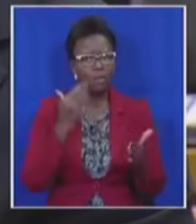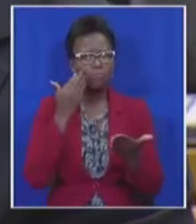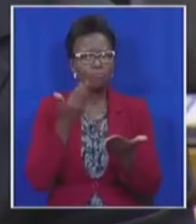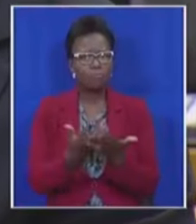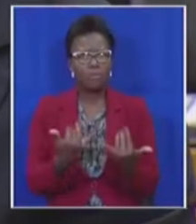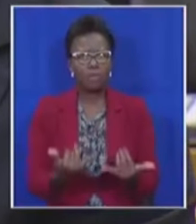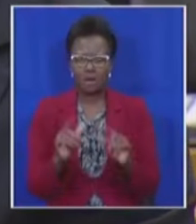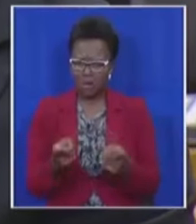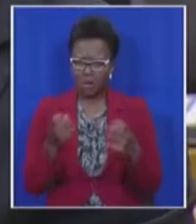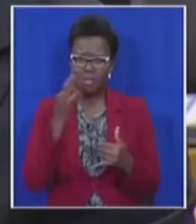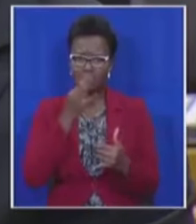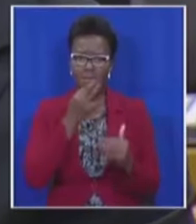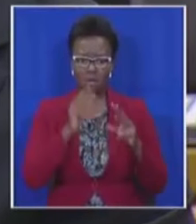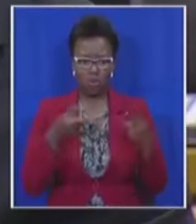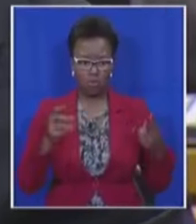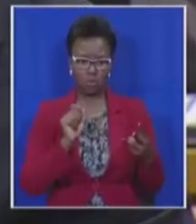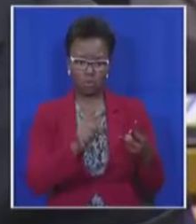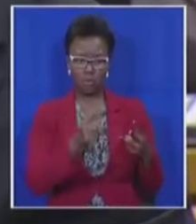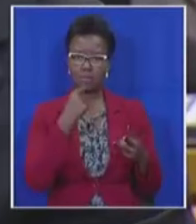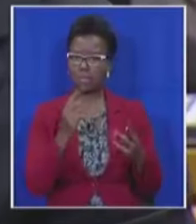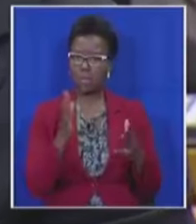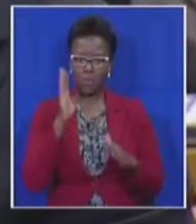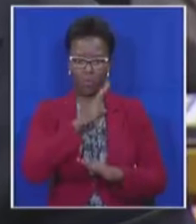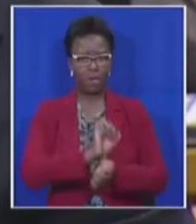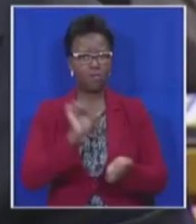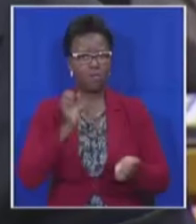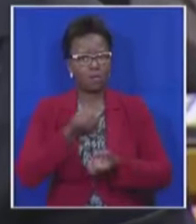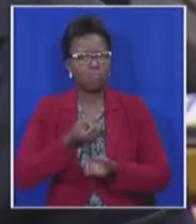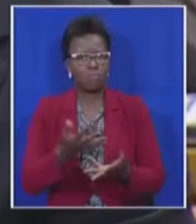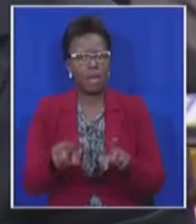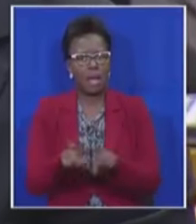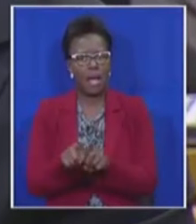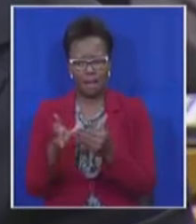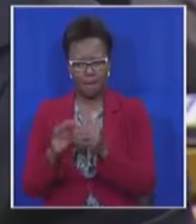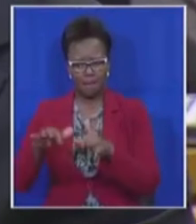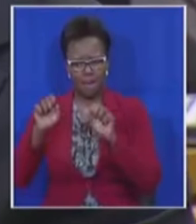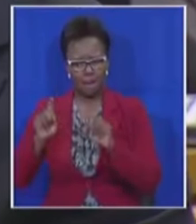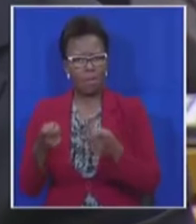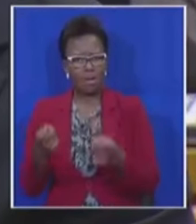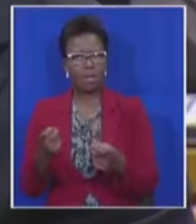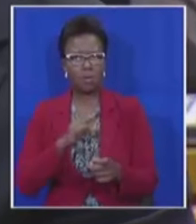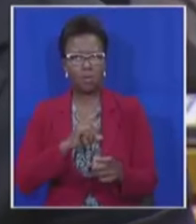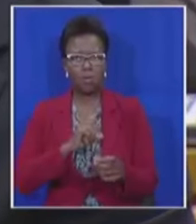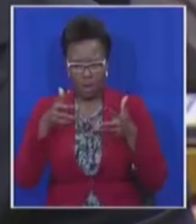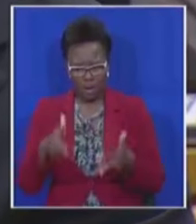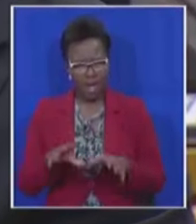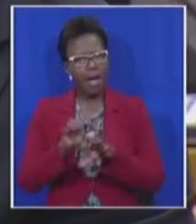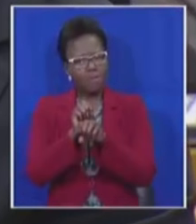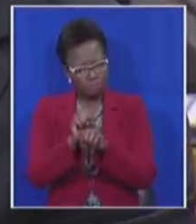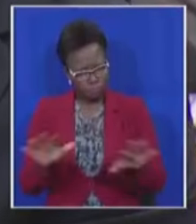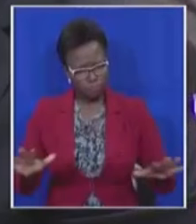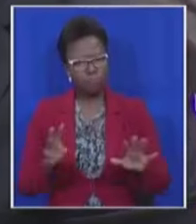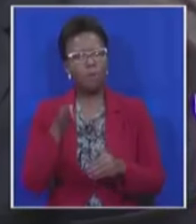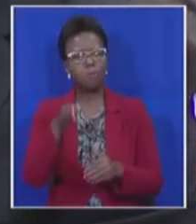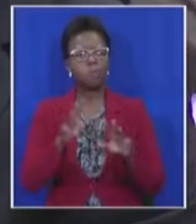tell me that the newspapers have more freedom of speech in this House than members of this Parliament. This is widely distributed in the public